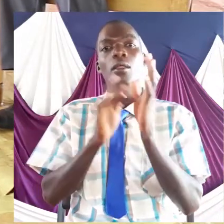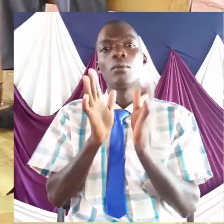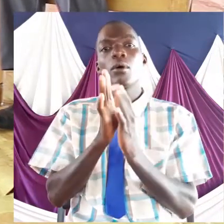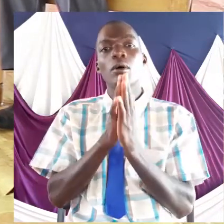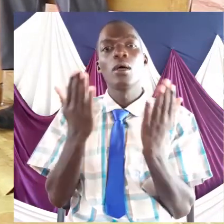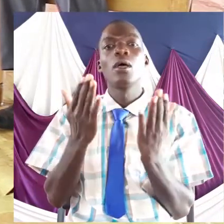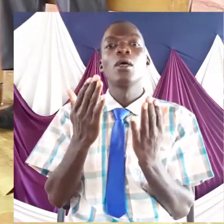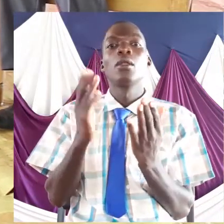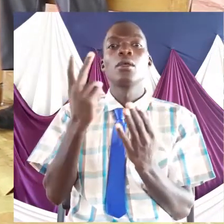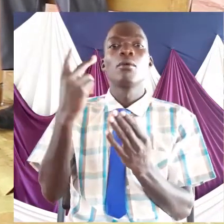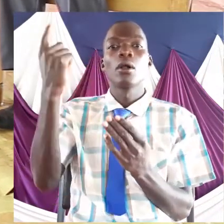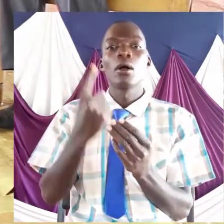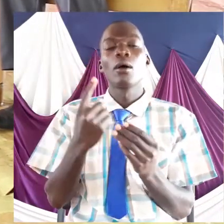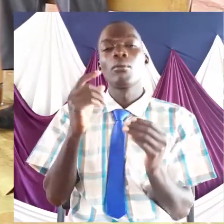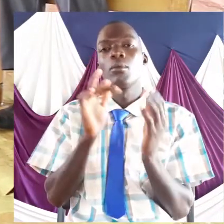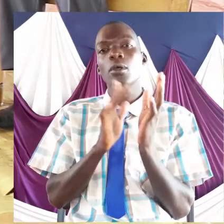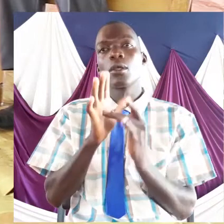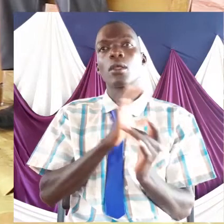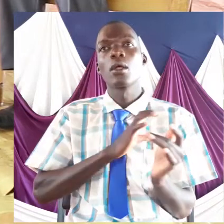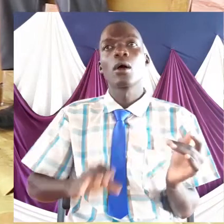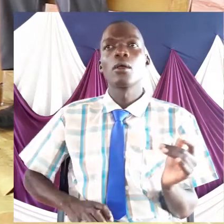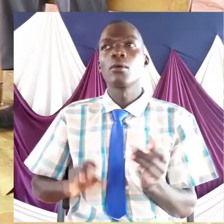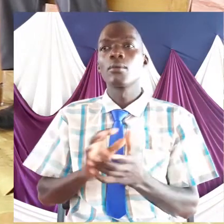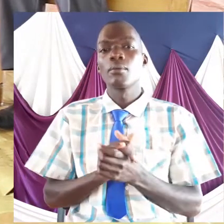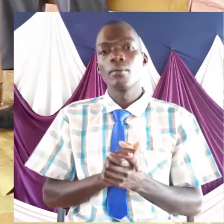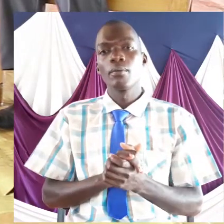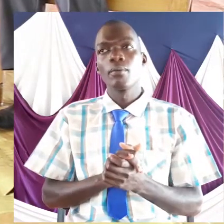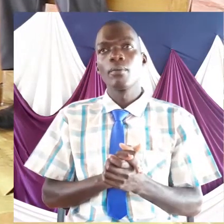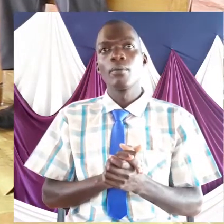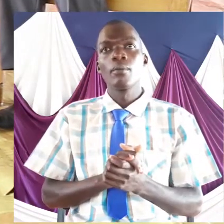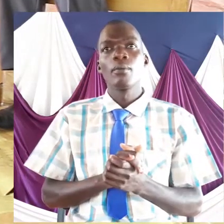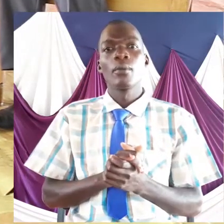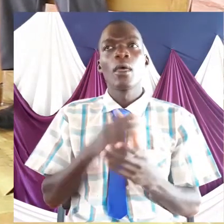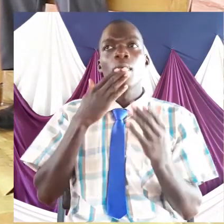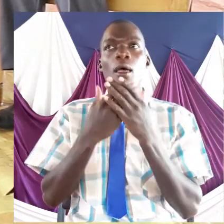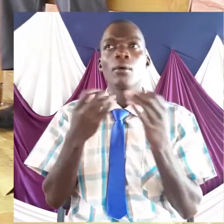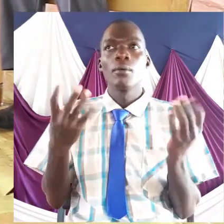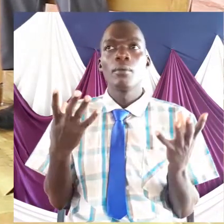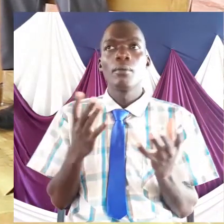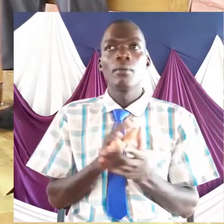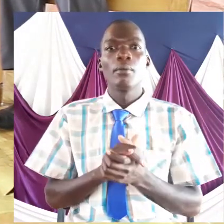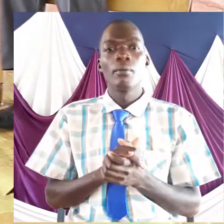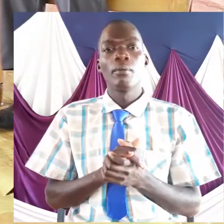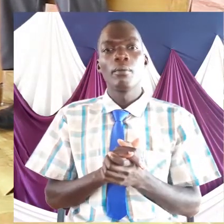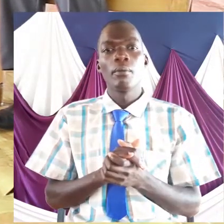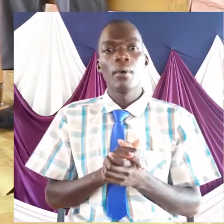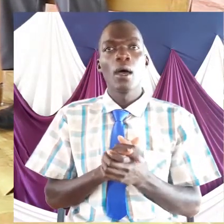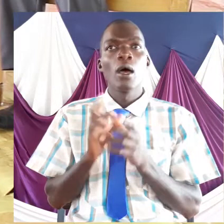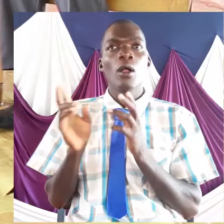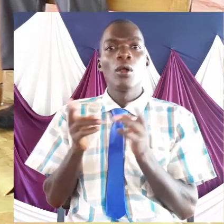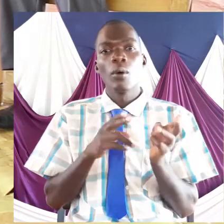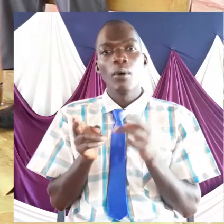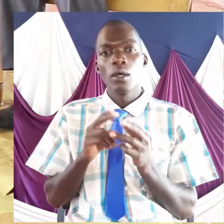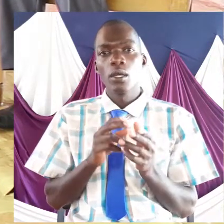the second advent of Jesus Christ. The establishment of God's eternal kingdom. Good. Thank you very much. Typology